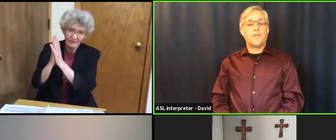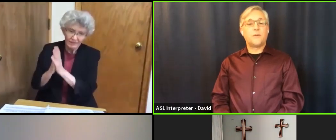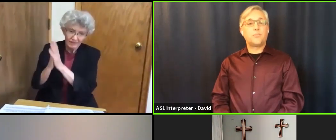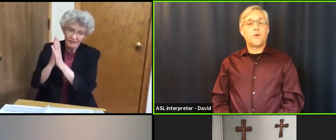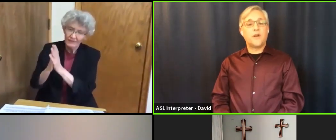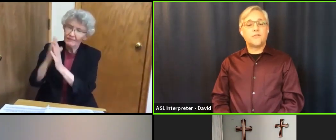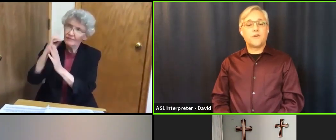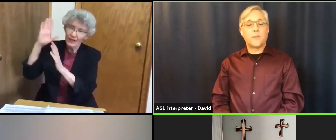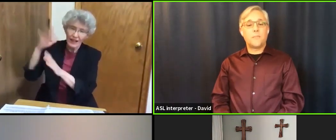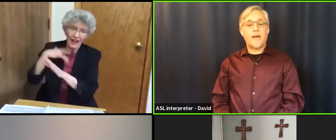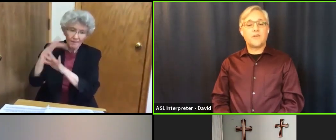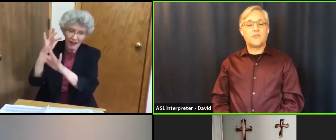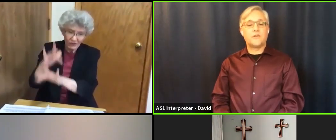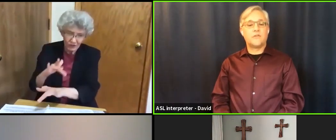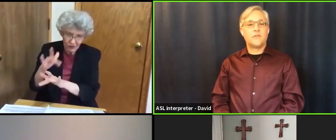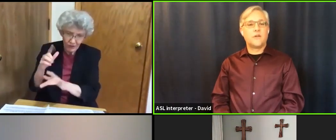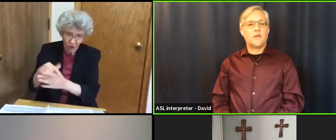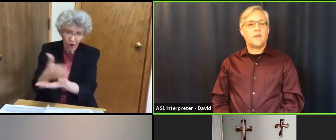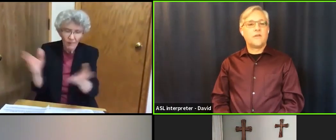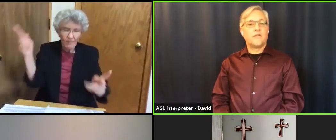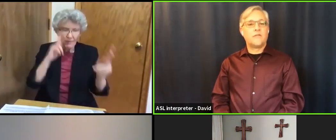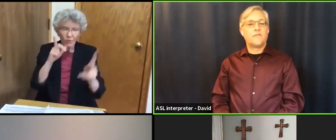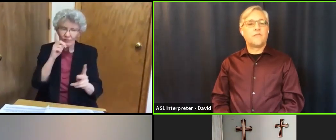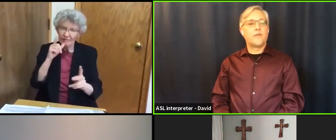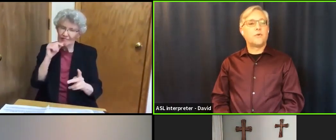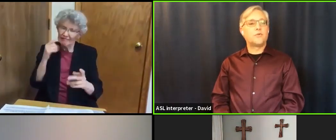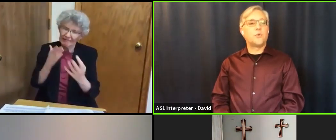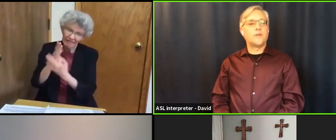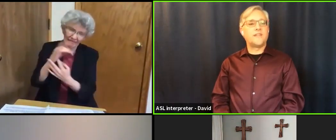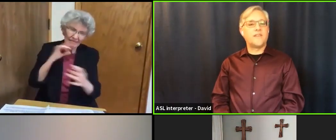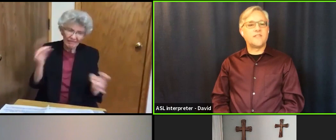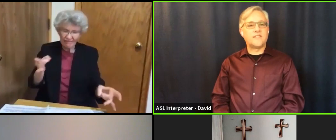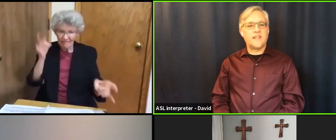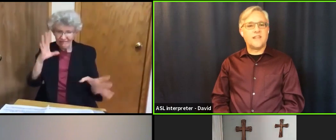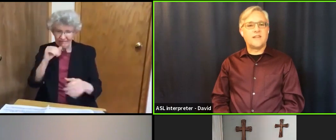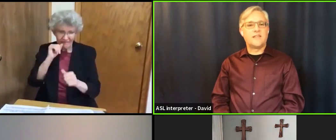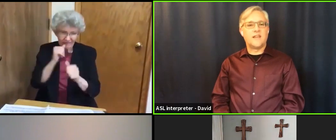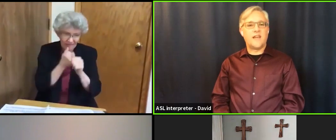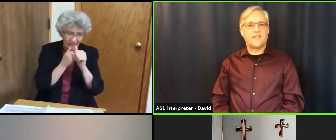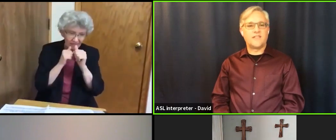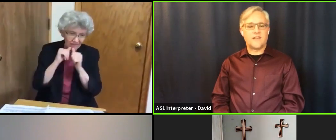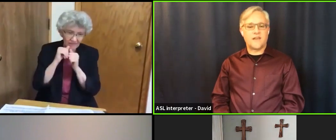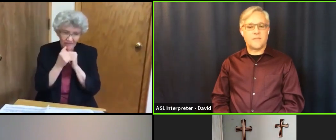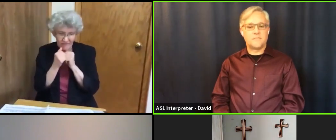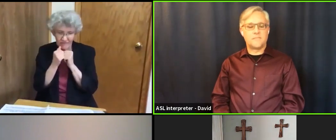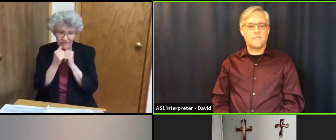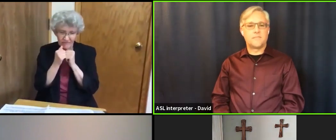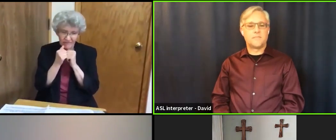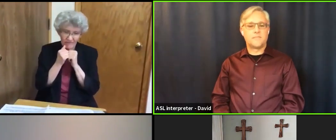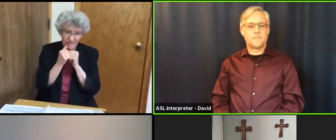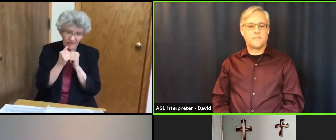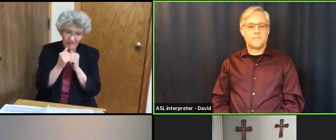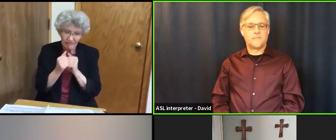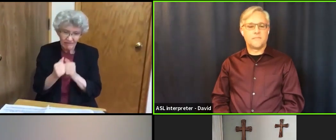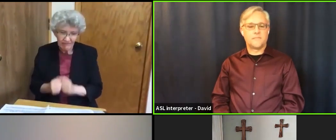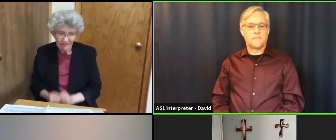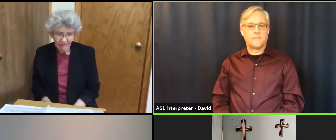We lift up prayers for compassion for those who are devastated at this time.